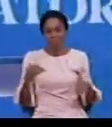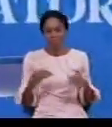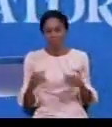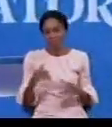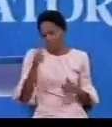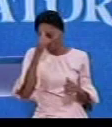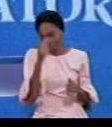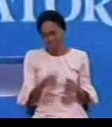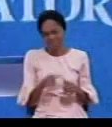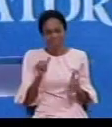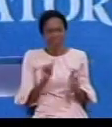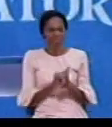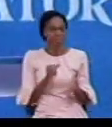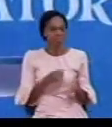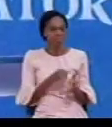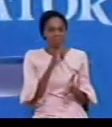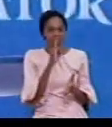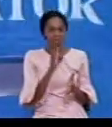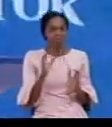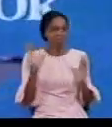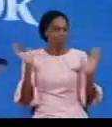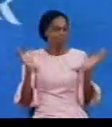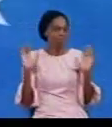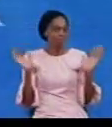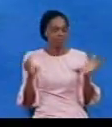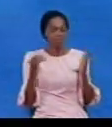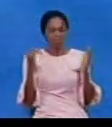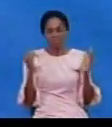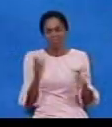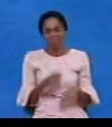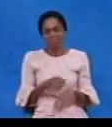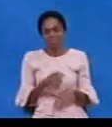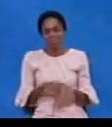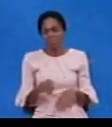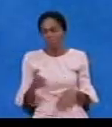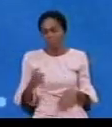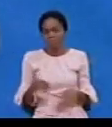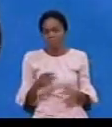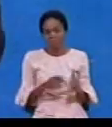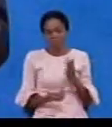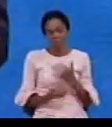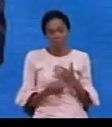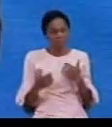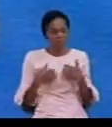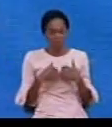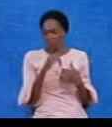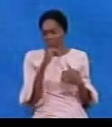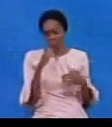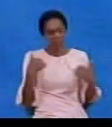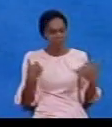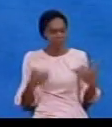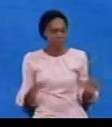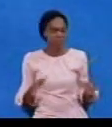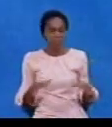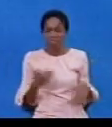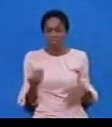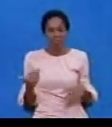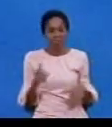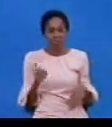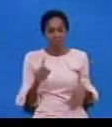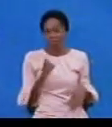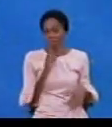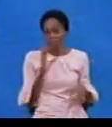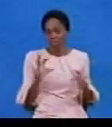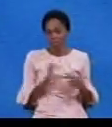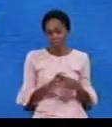time, and it's not yet over. The program has not ended. Wherever we are connected, get prepared to